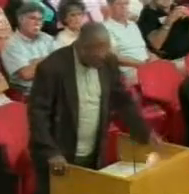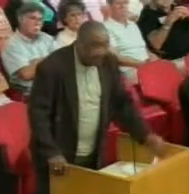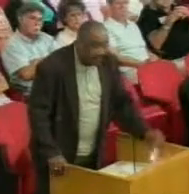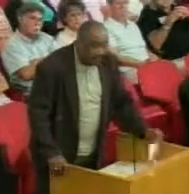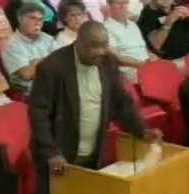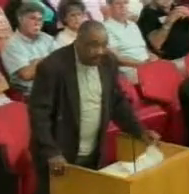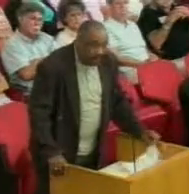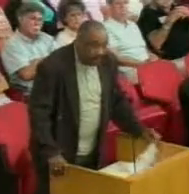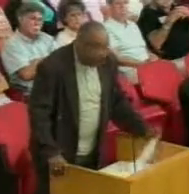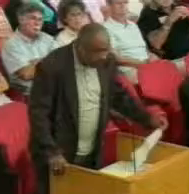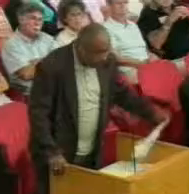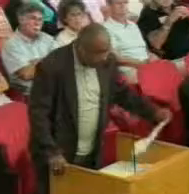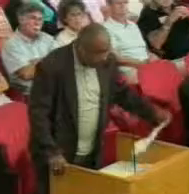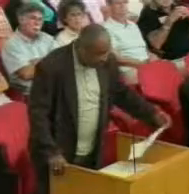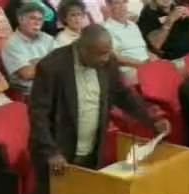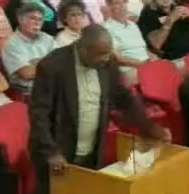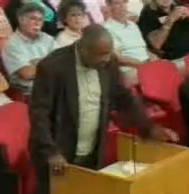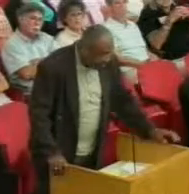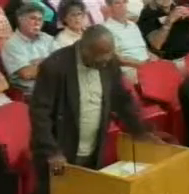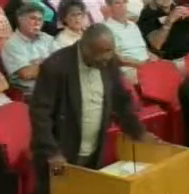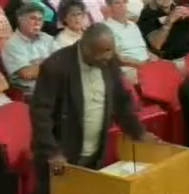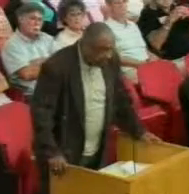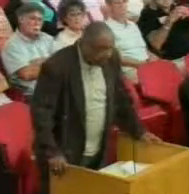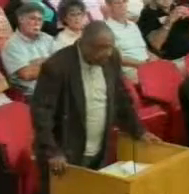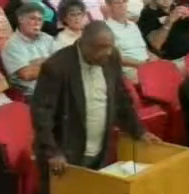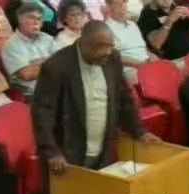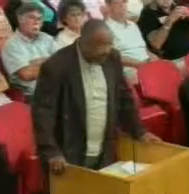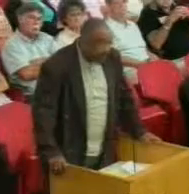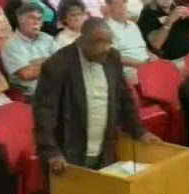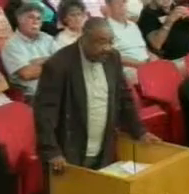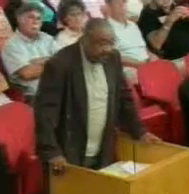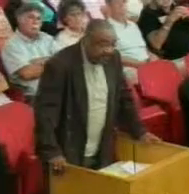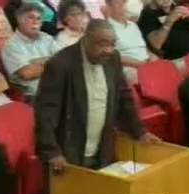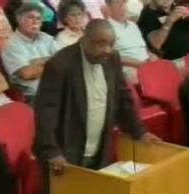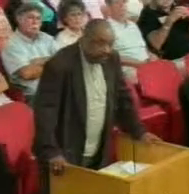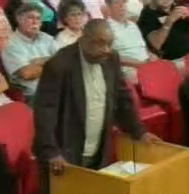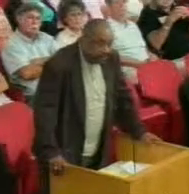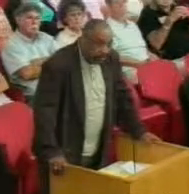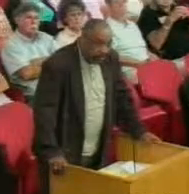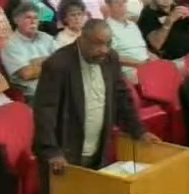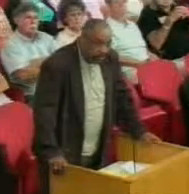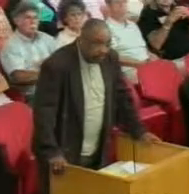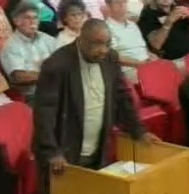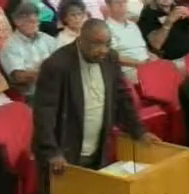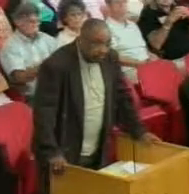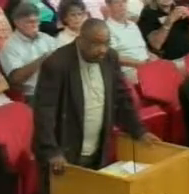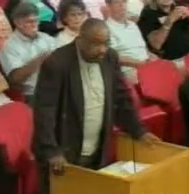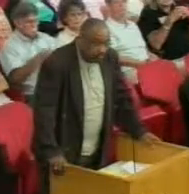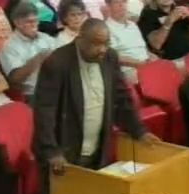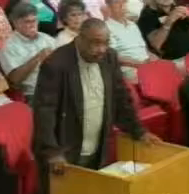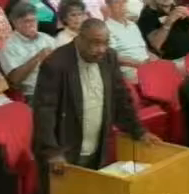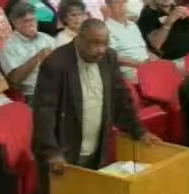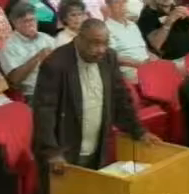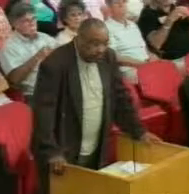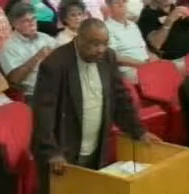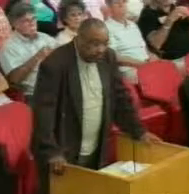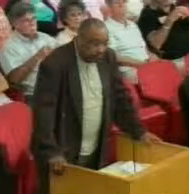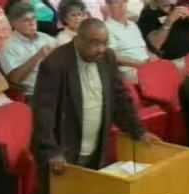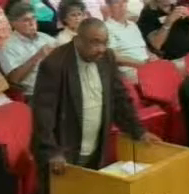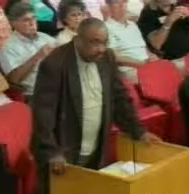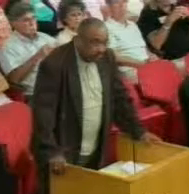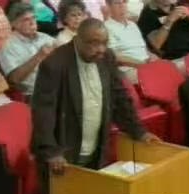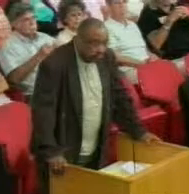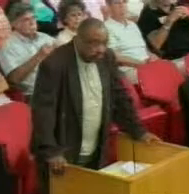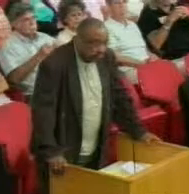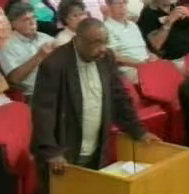position. So that's what I know. And since you all, according to this letter, didn't fund the salary, I guess